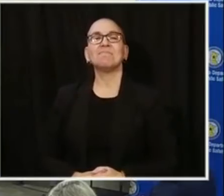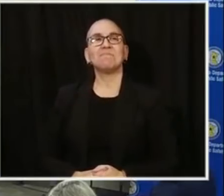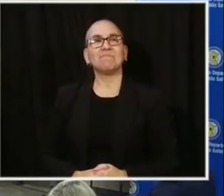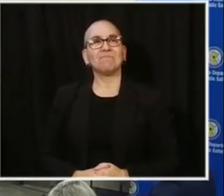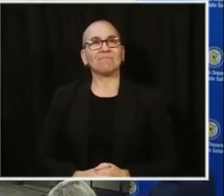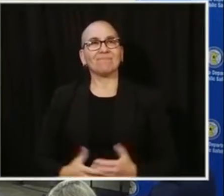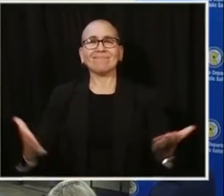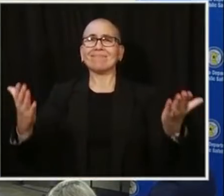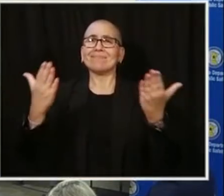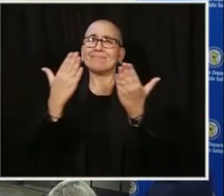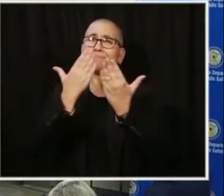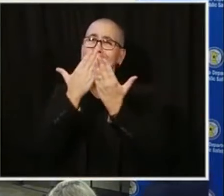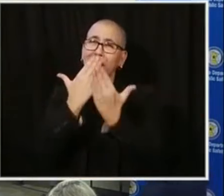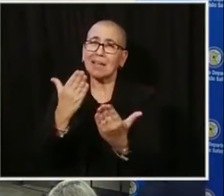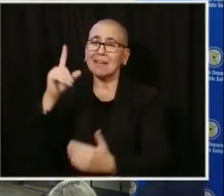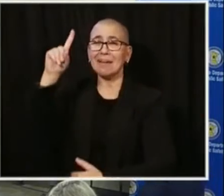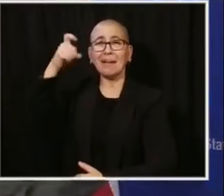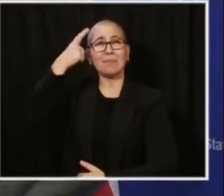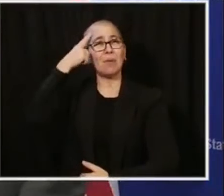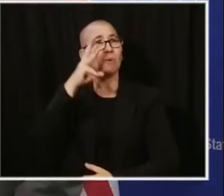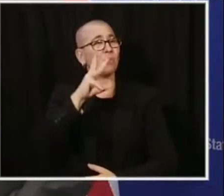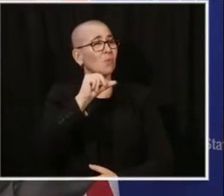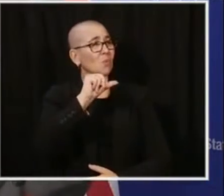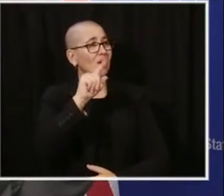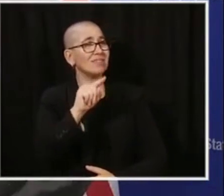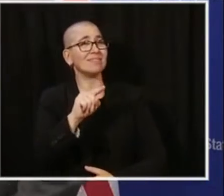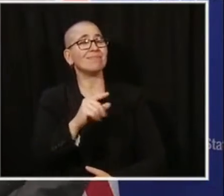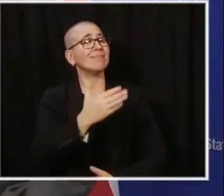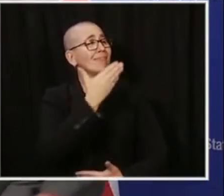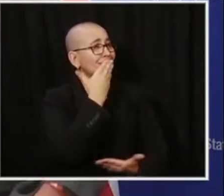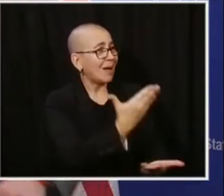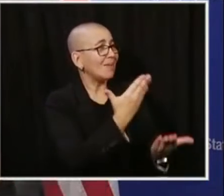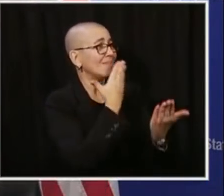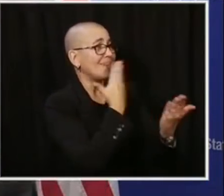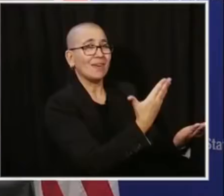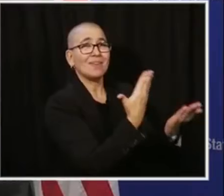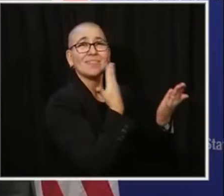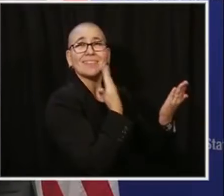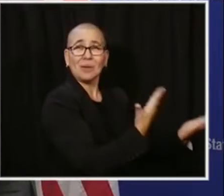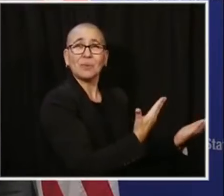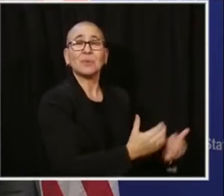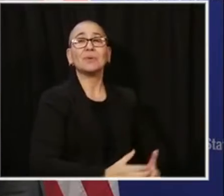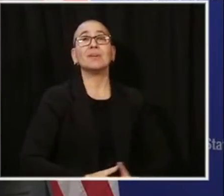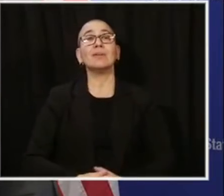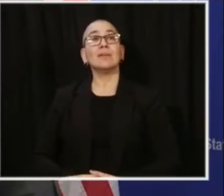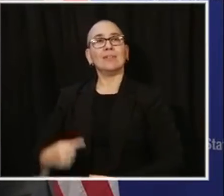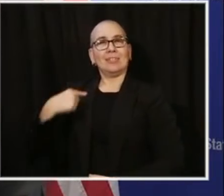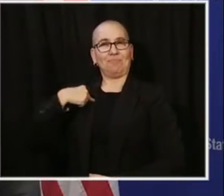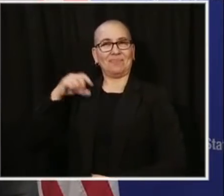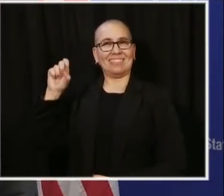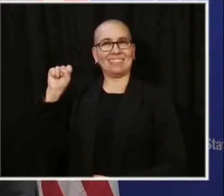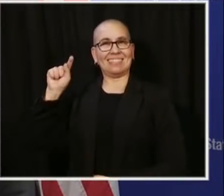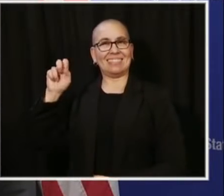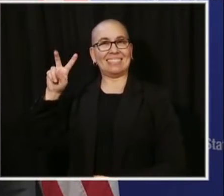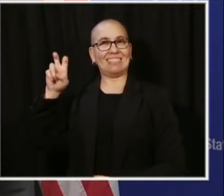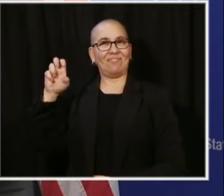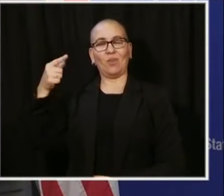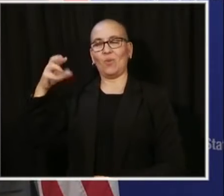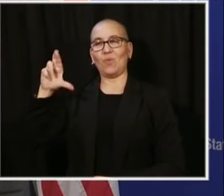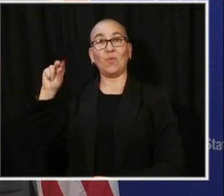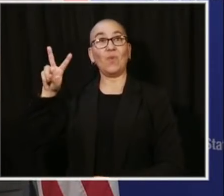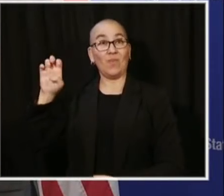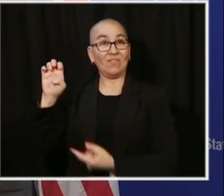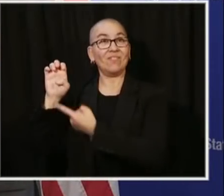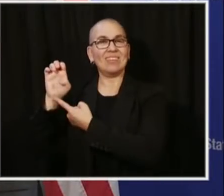Well, thank you, Governor, and thank you, Dr. Morris and Dr. Gorelick. Good afternoon, everybody. Steve Grove, Commissioner of the Department of Employment and Economic Development.